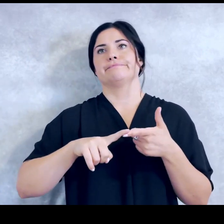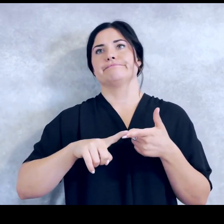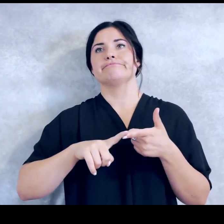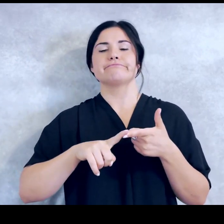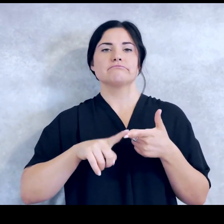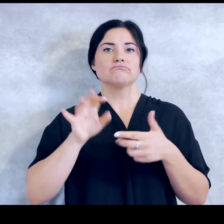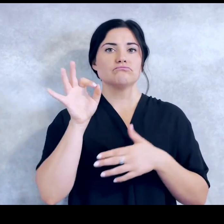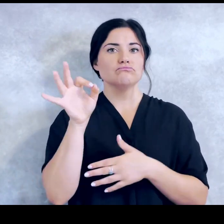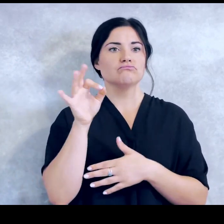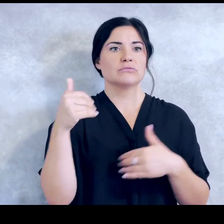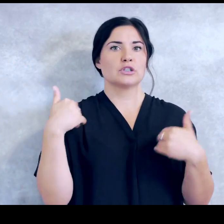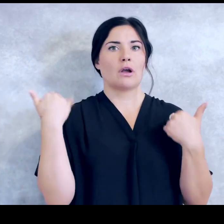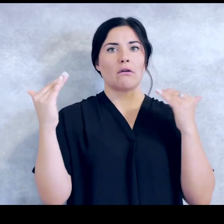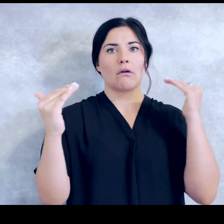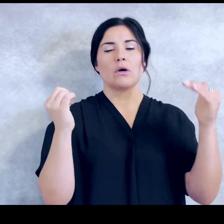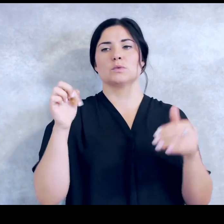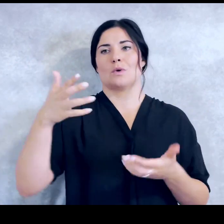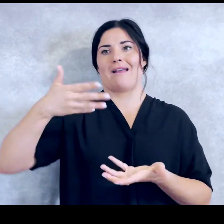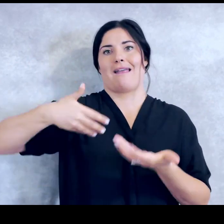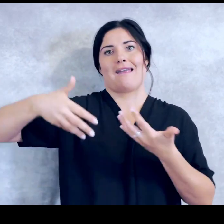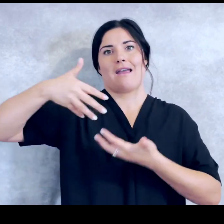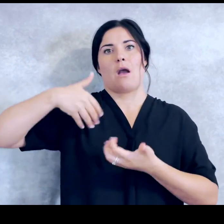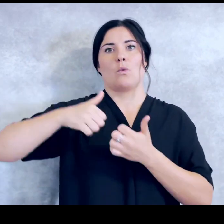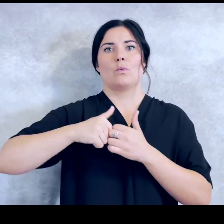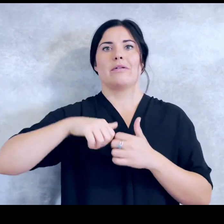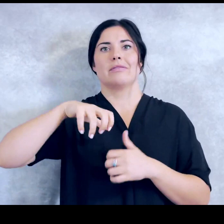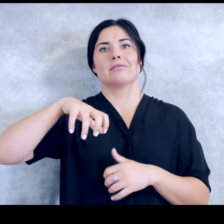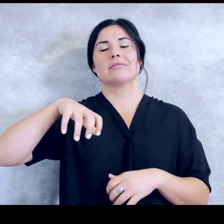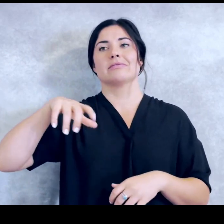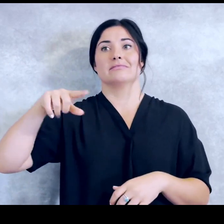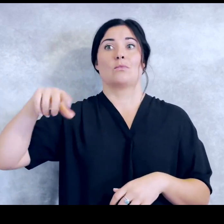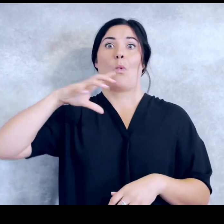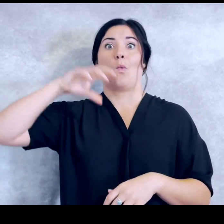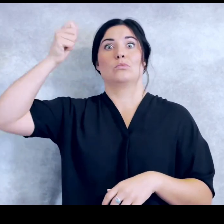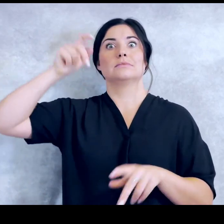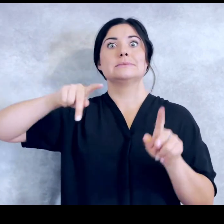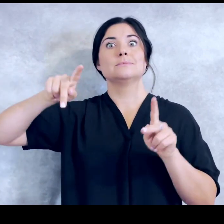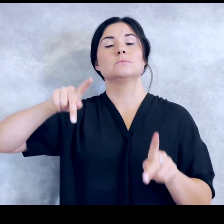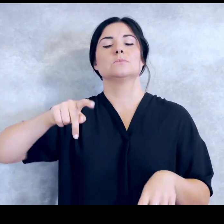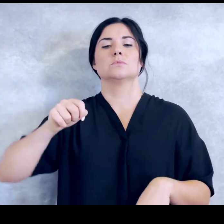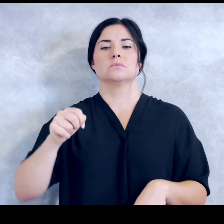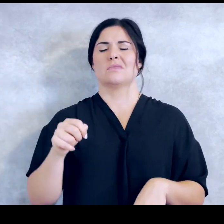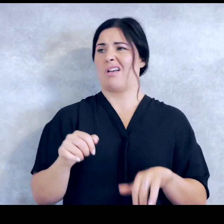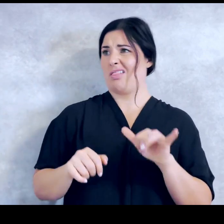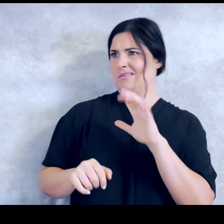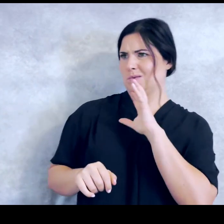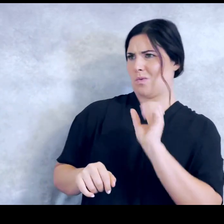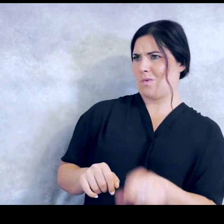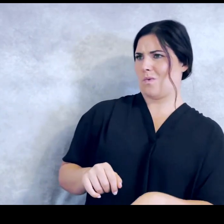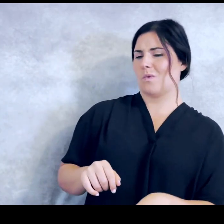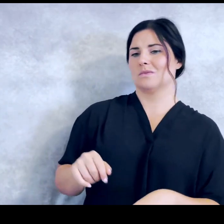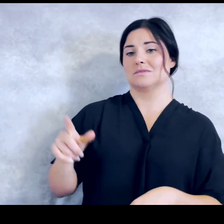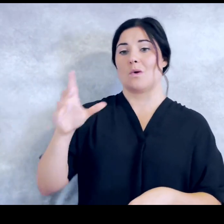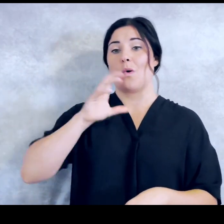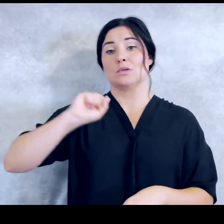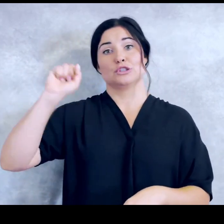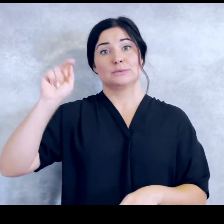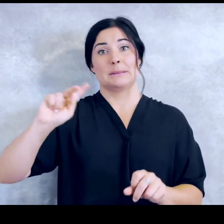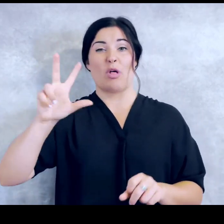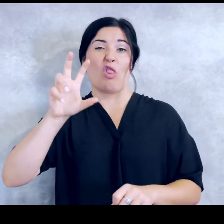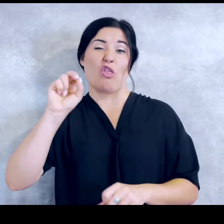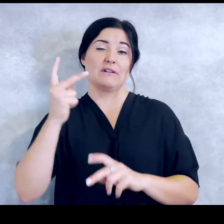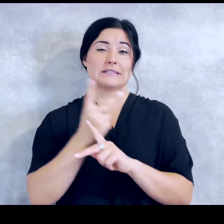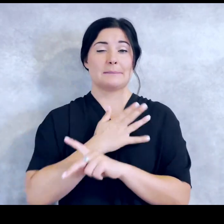before youth, young adults, hanging out people who are 30 times my age. Mm-hmm. Wow, that's old. I mean, that's just what it is.